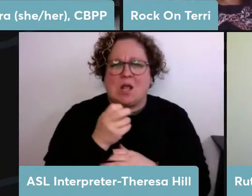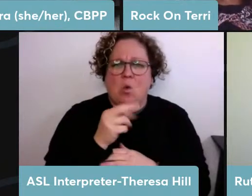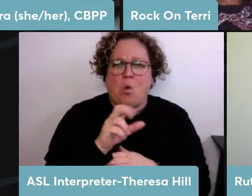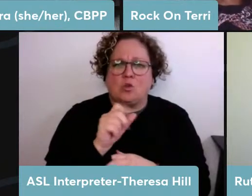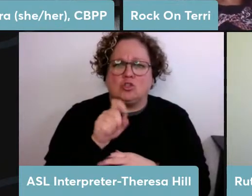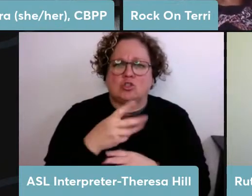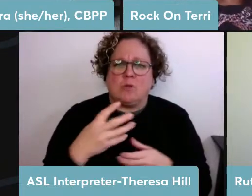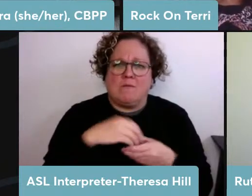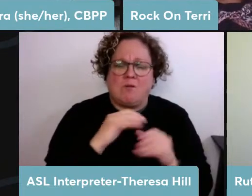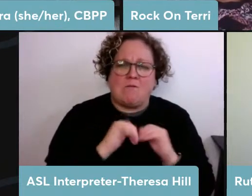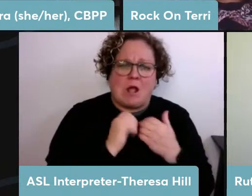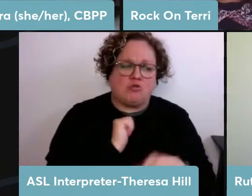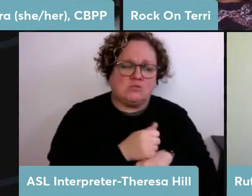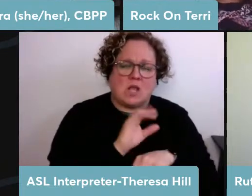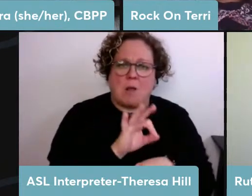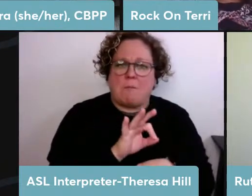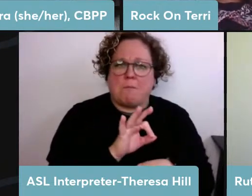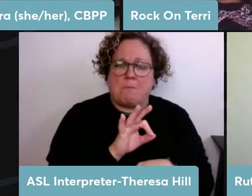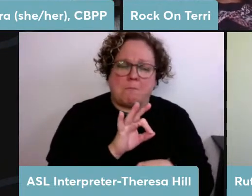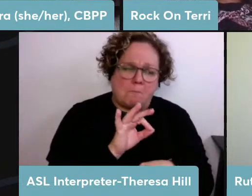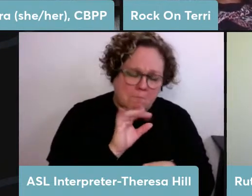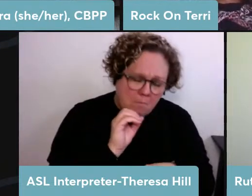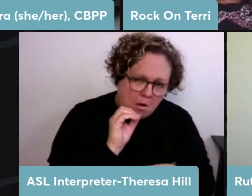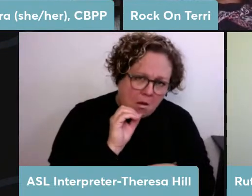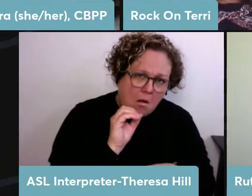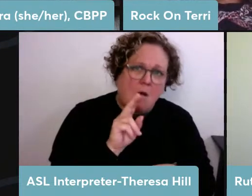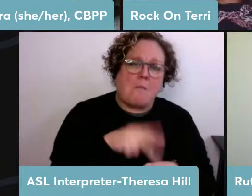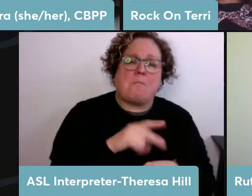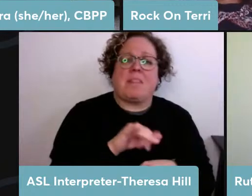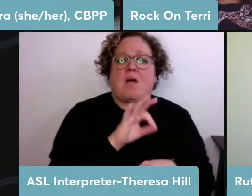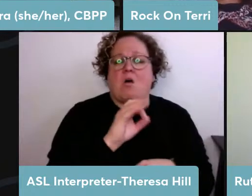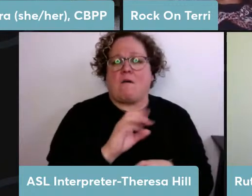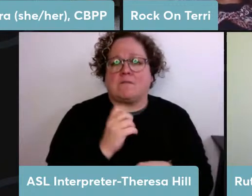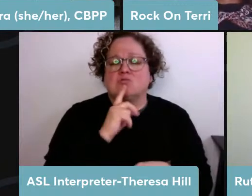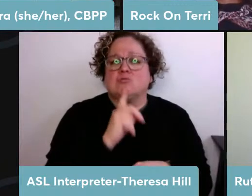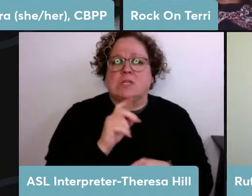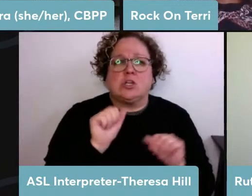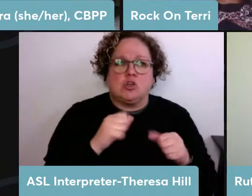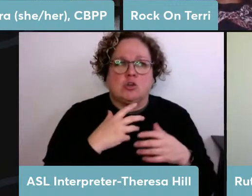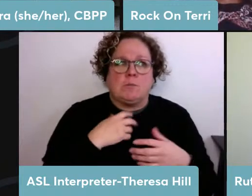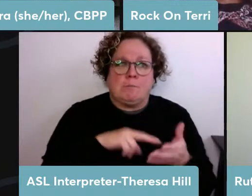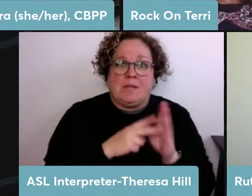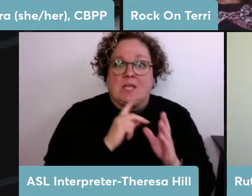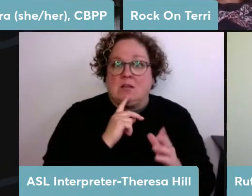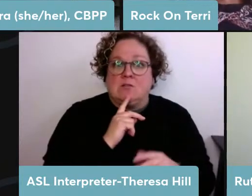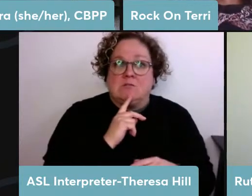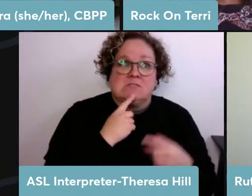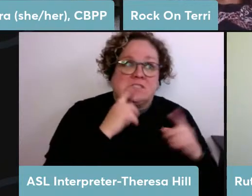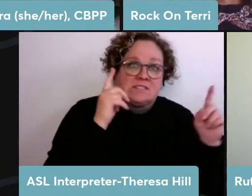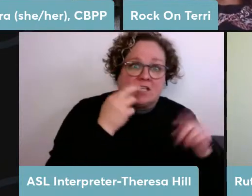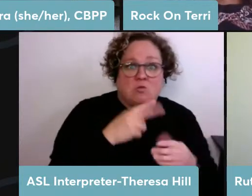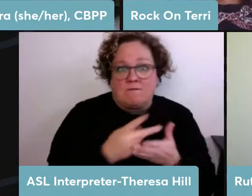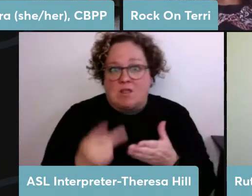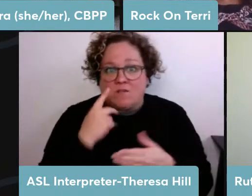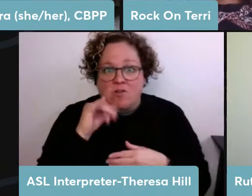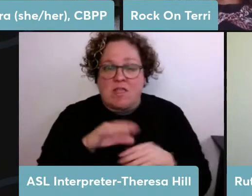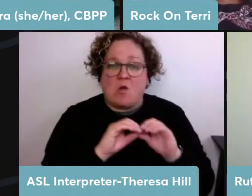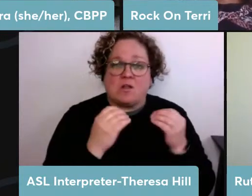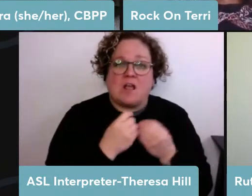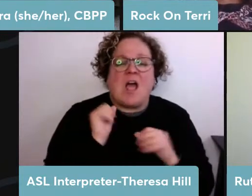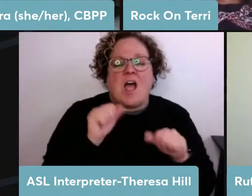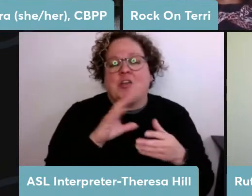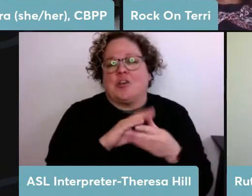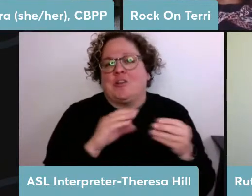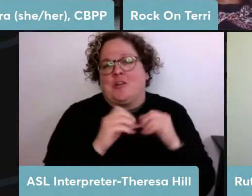up, because it could be so critical to the success of the ordinance. I could say more, but I'll